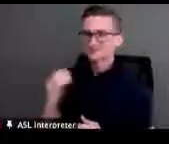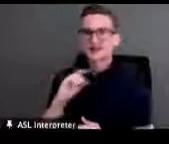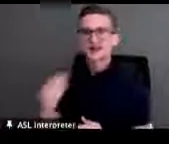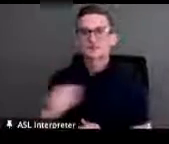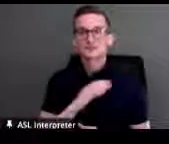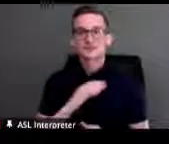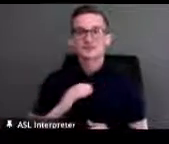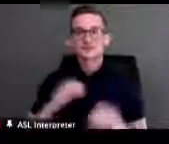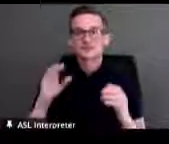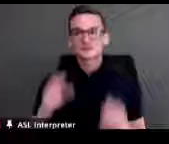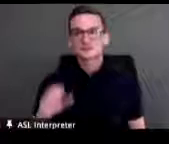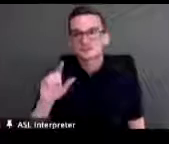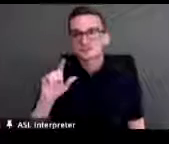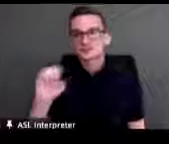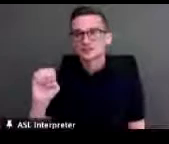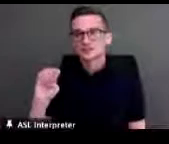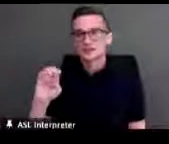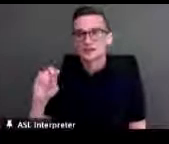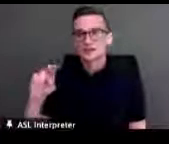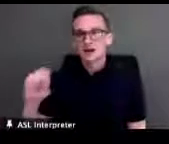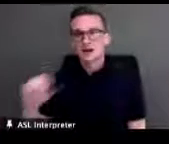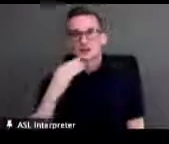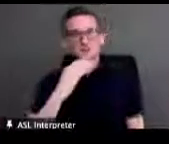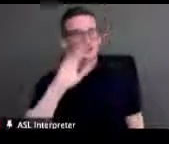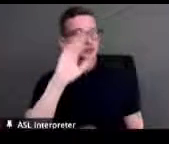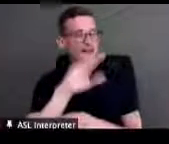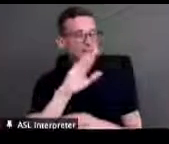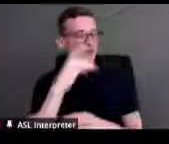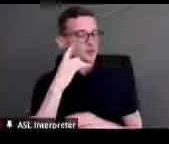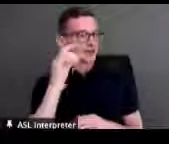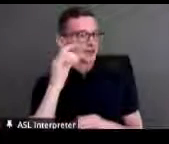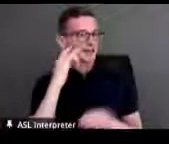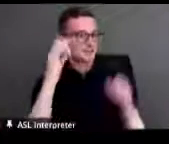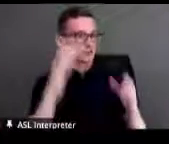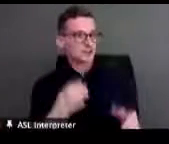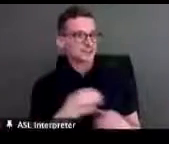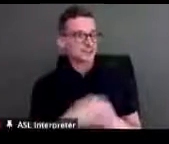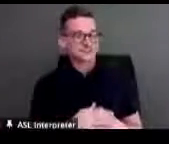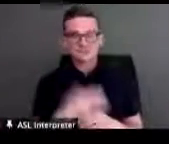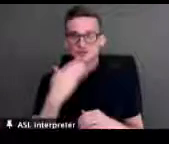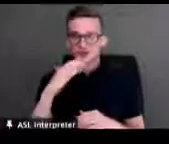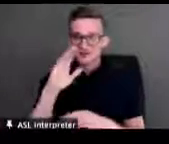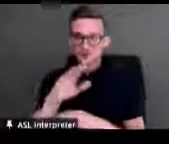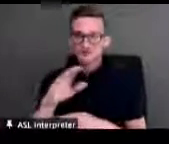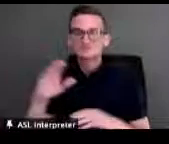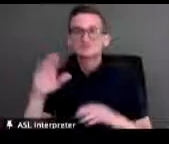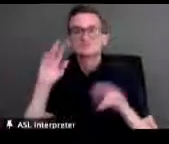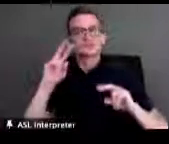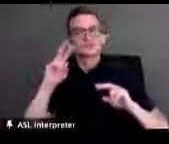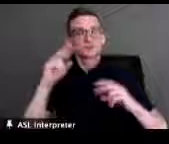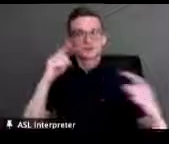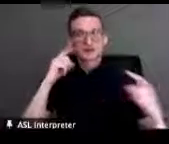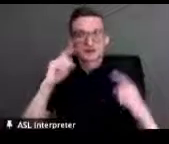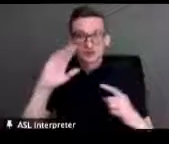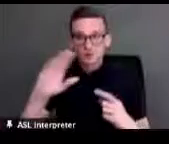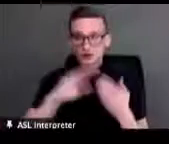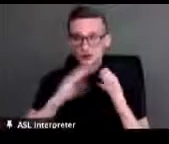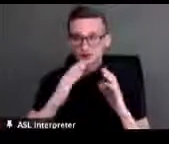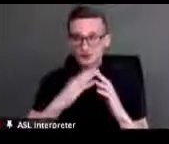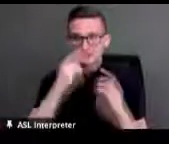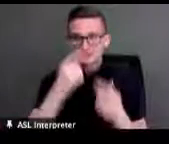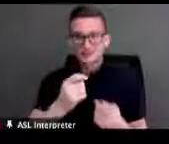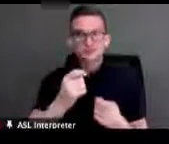Lemons. Good afternoon, Californians. Buenas tardes. Looking forward to hearing your community of interest